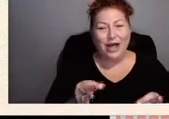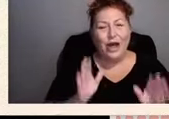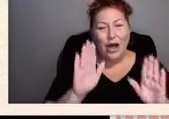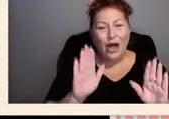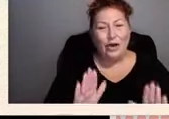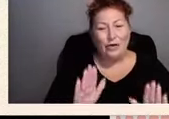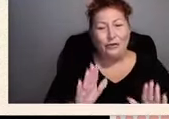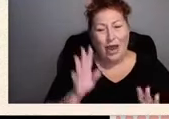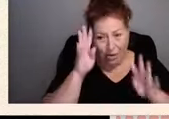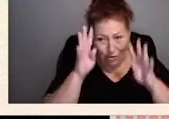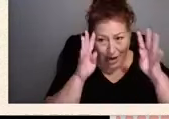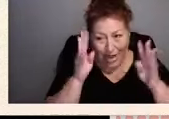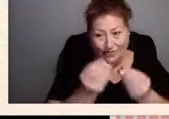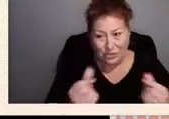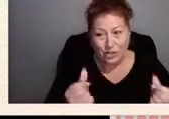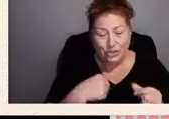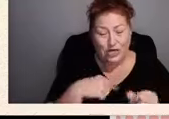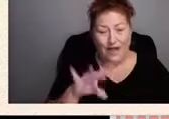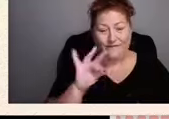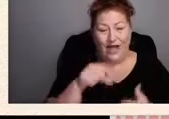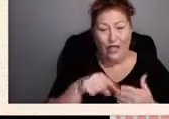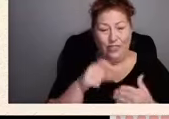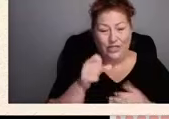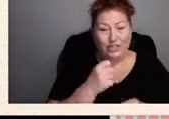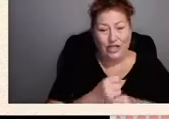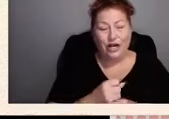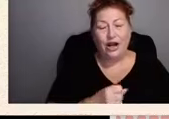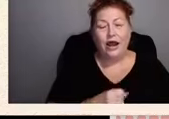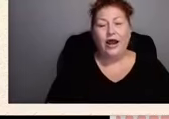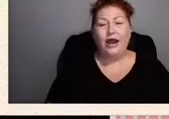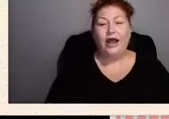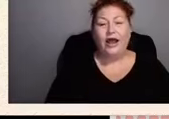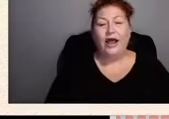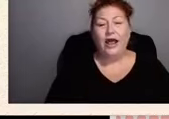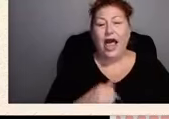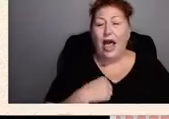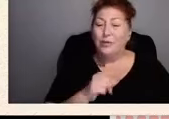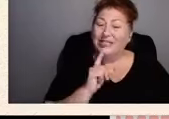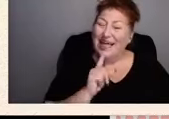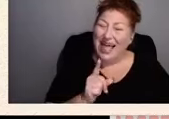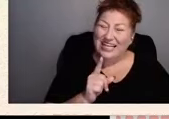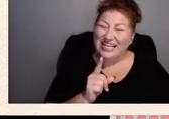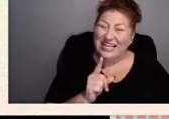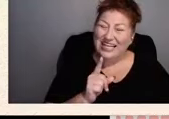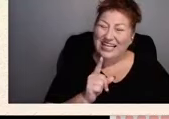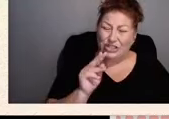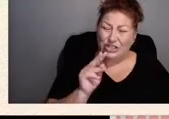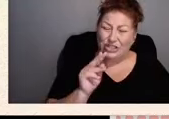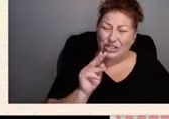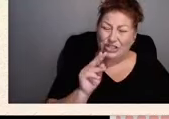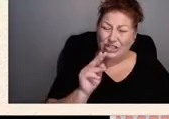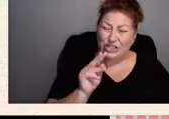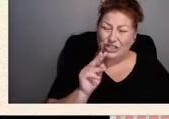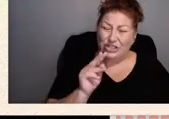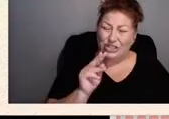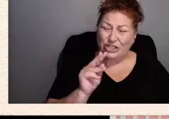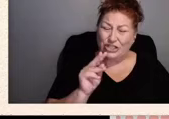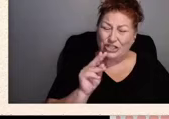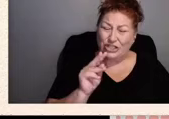solution that I've found this year, and that came about. I was actually just looking if I could find a service dog that was going to be